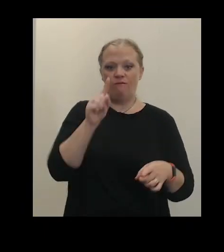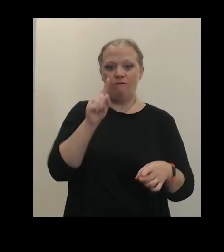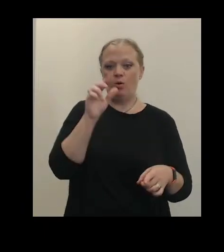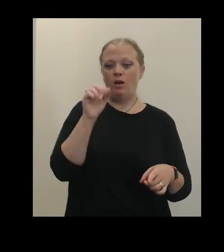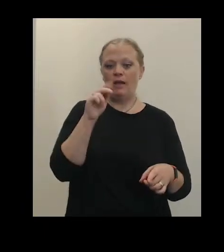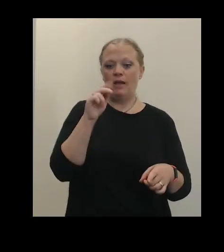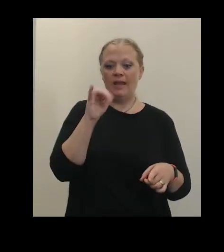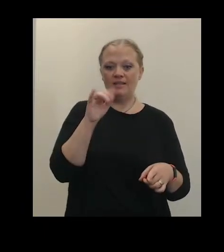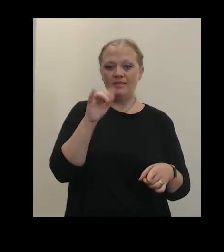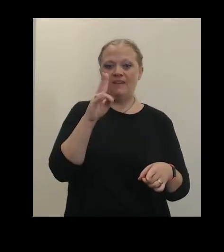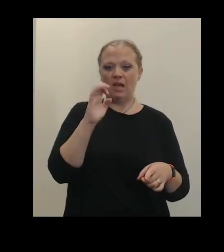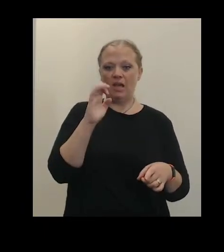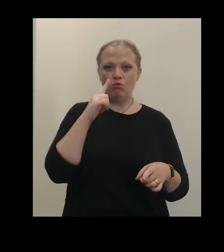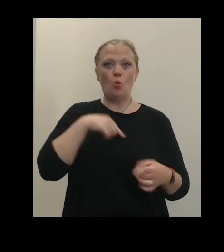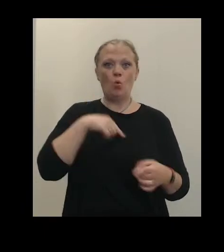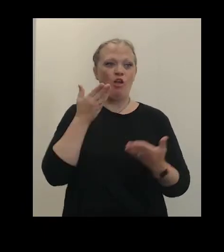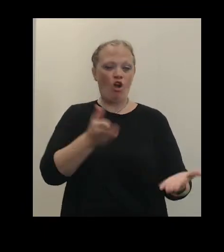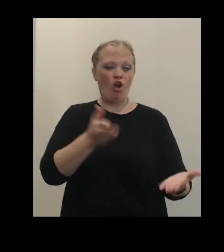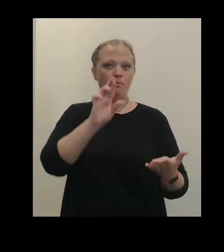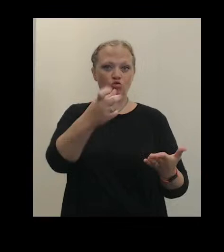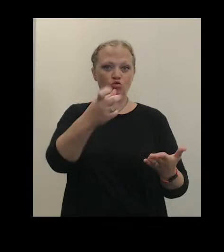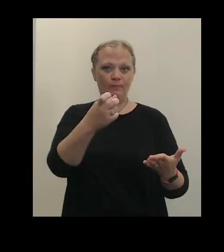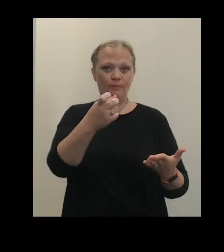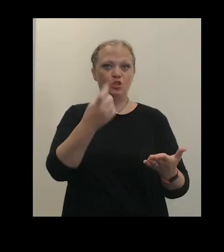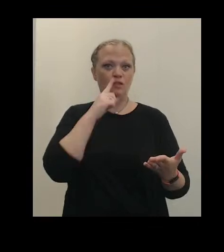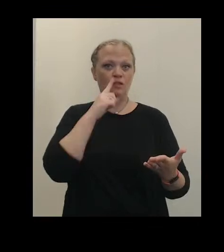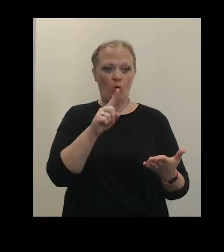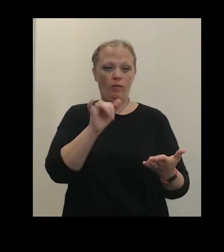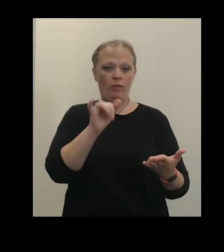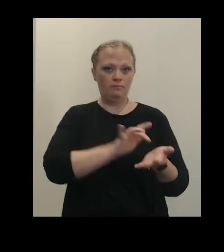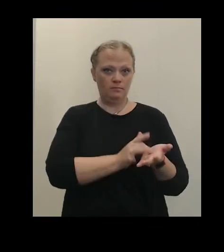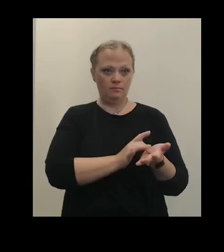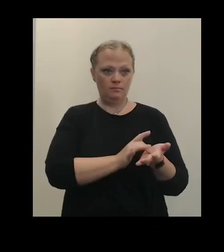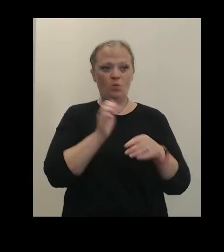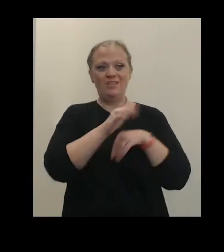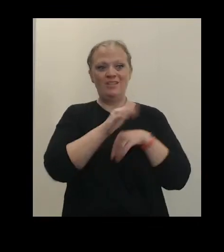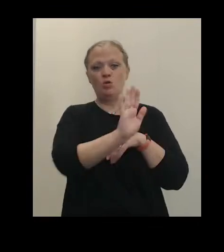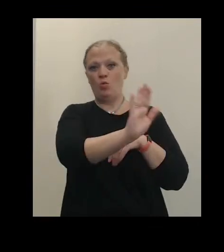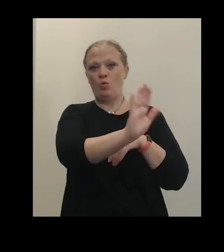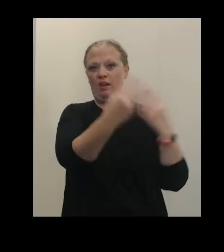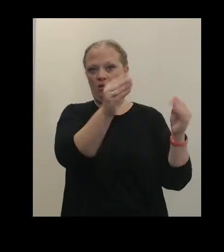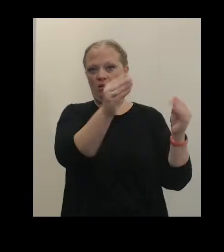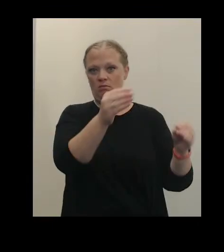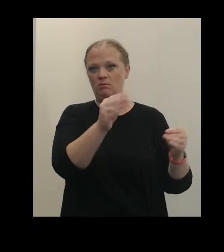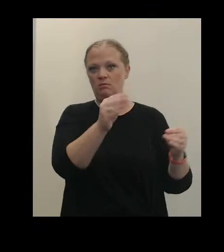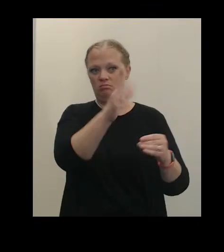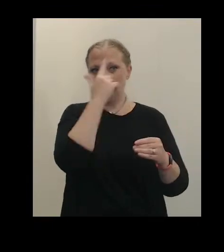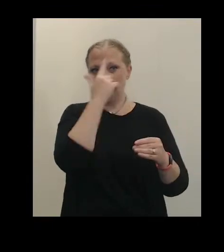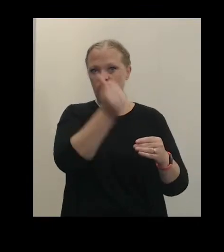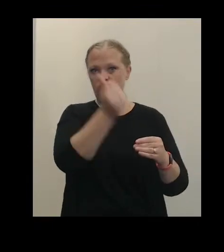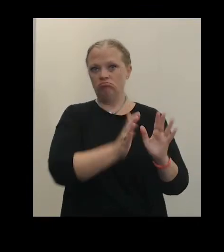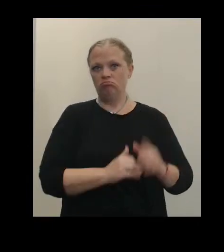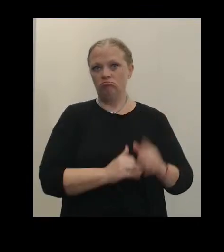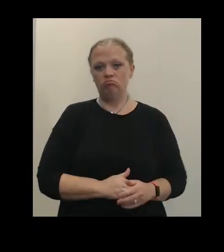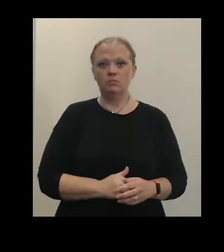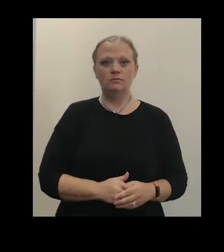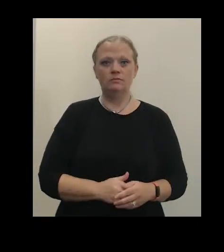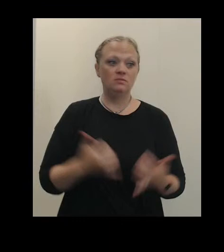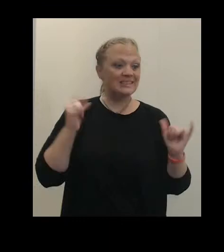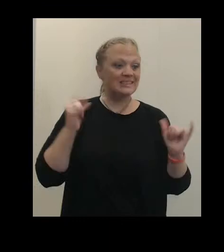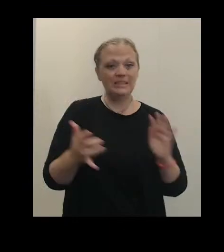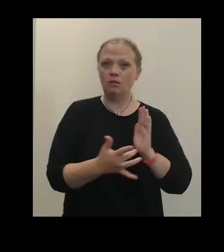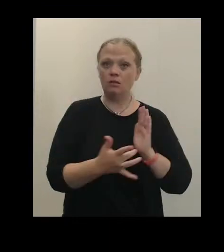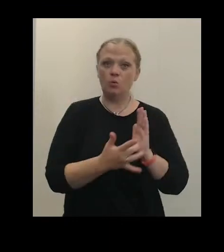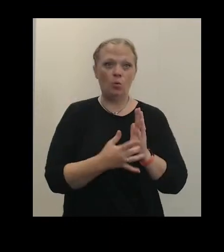we offer them a prescription for an antiviral and we send it into their pharmacy of choice. So remember that is still a tool